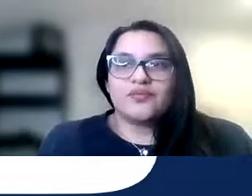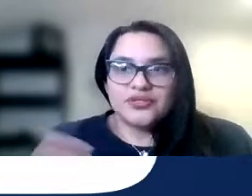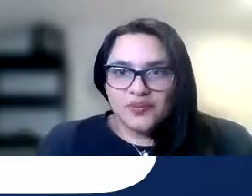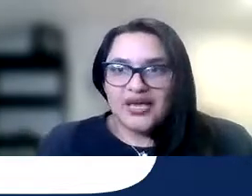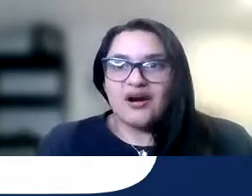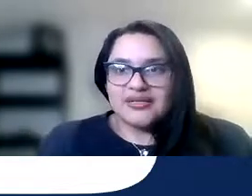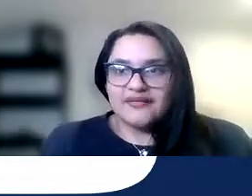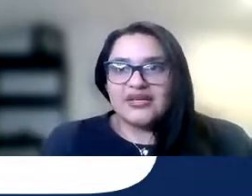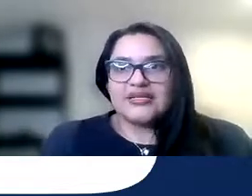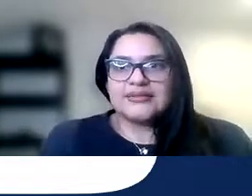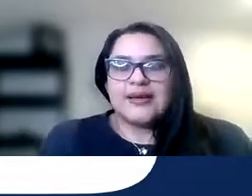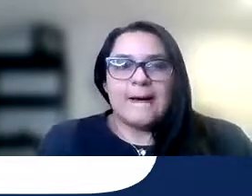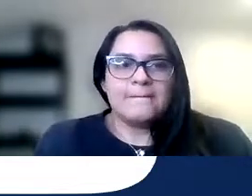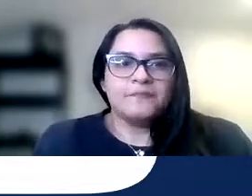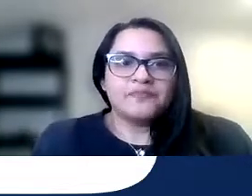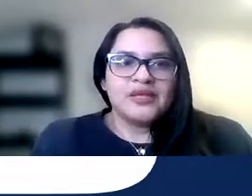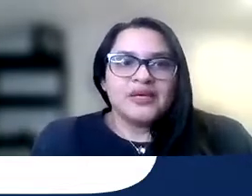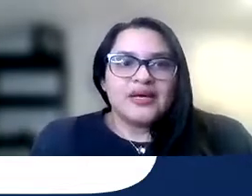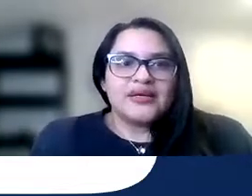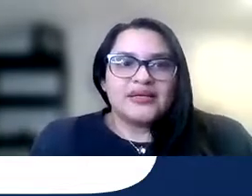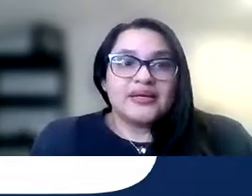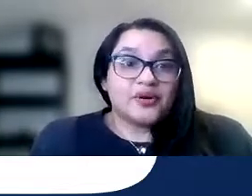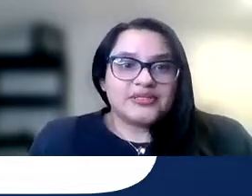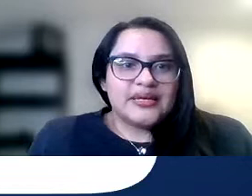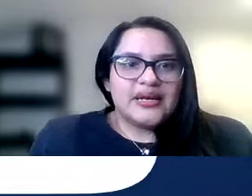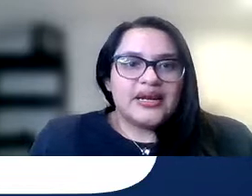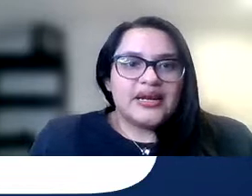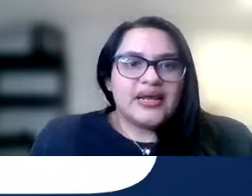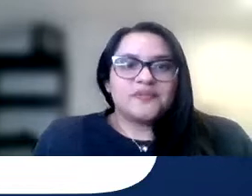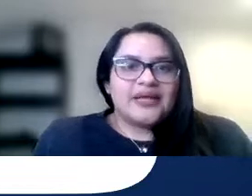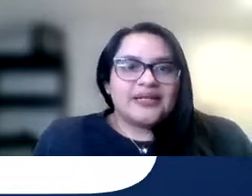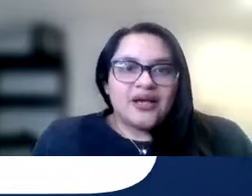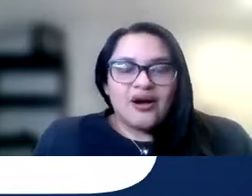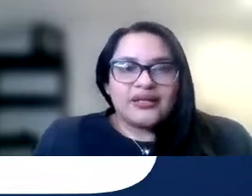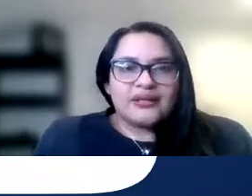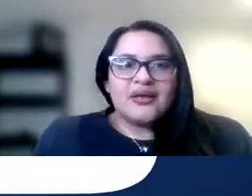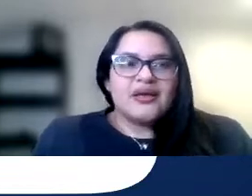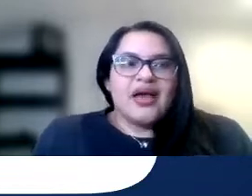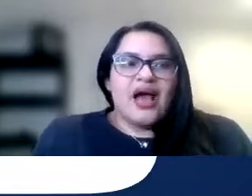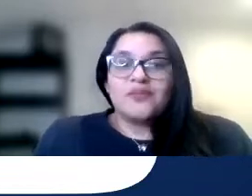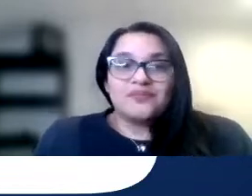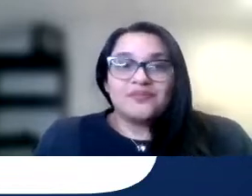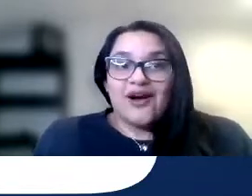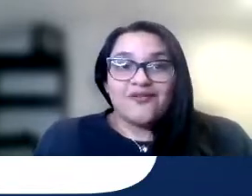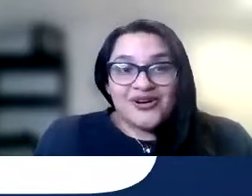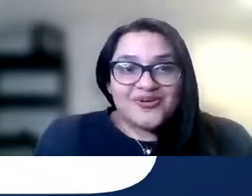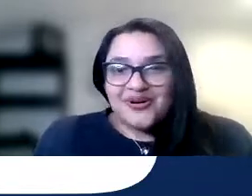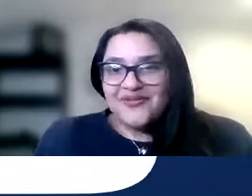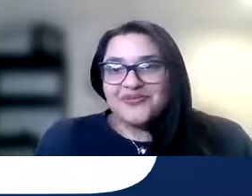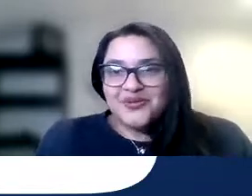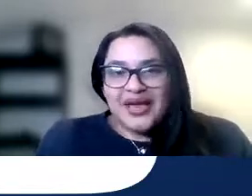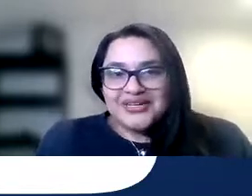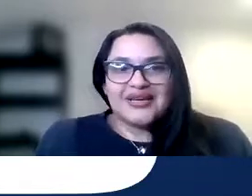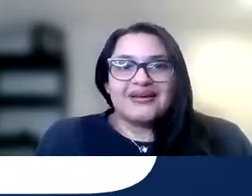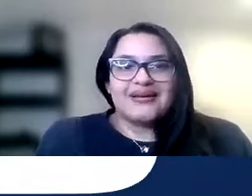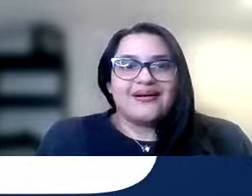be resuming our activities in person. And so depending on how far you are from